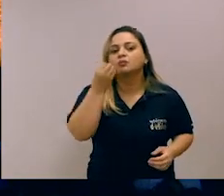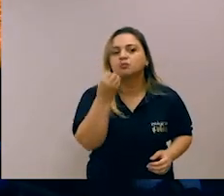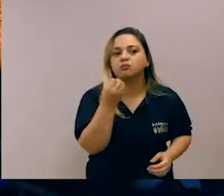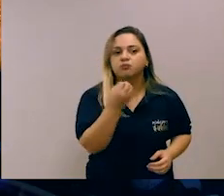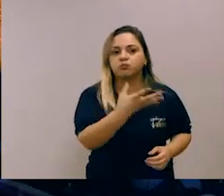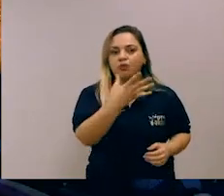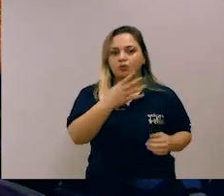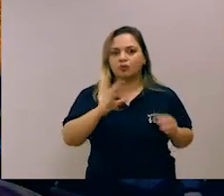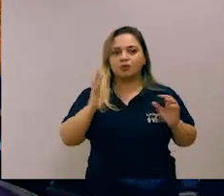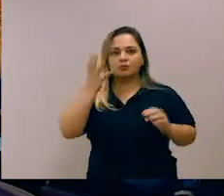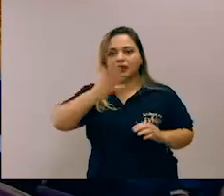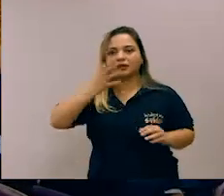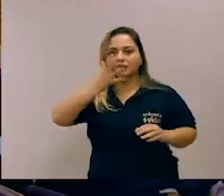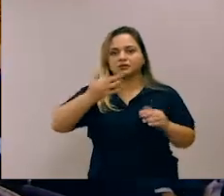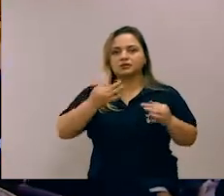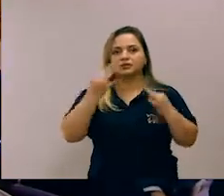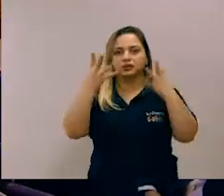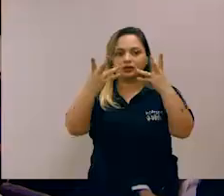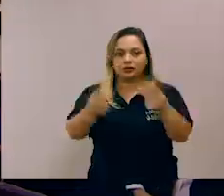Have a great event.